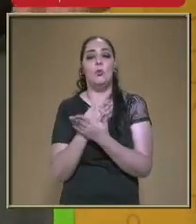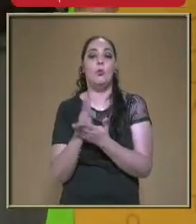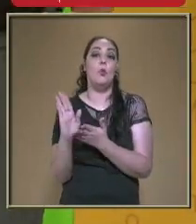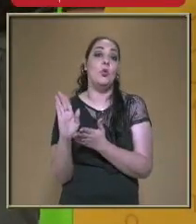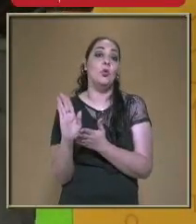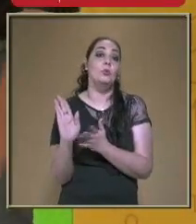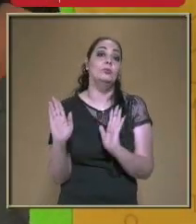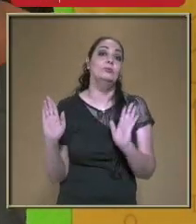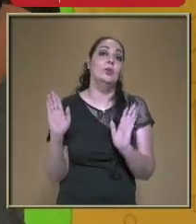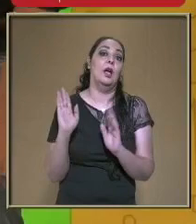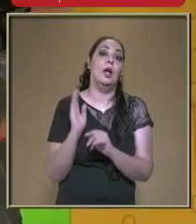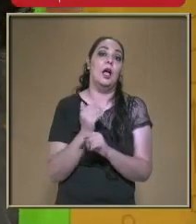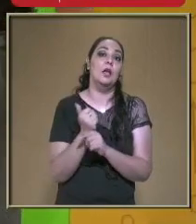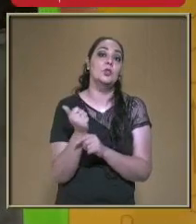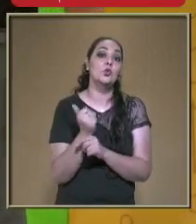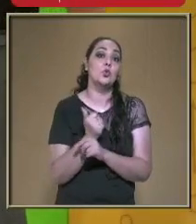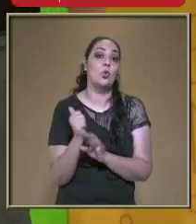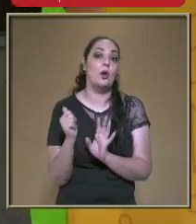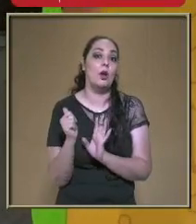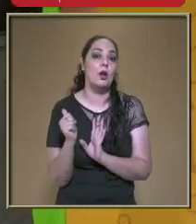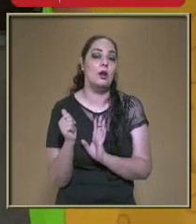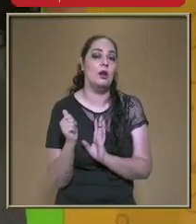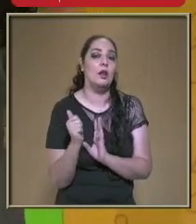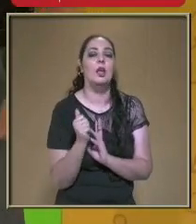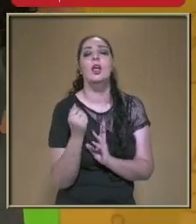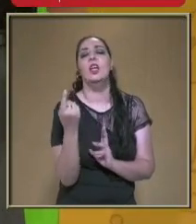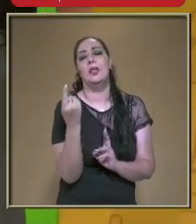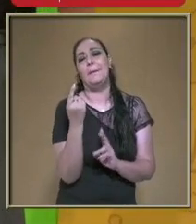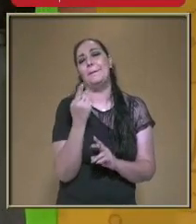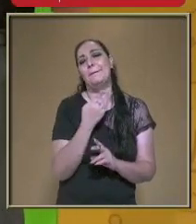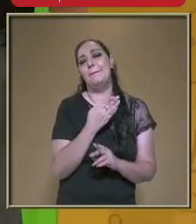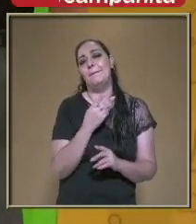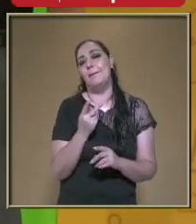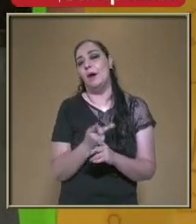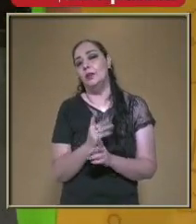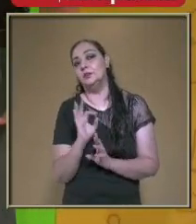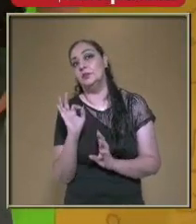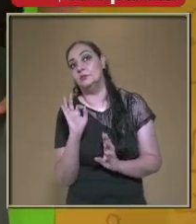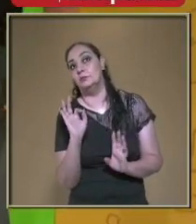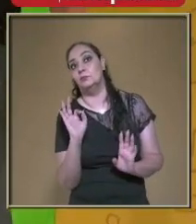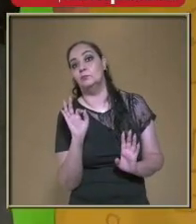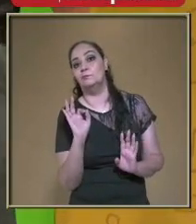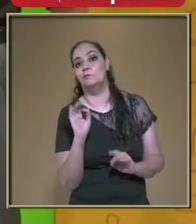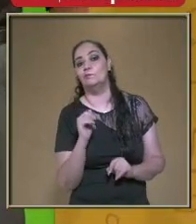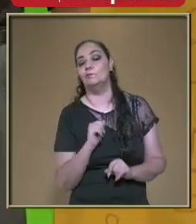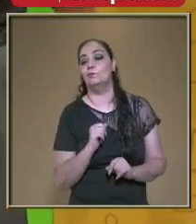teacher, for example, teacher, what happened if